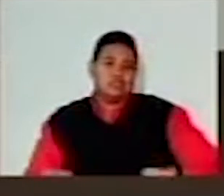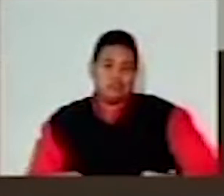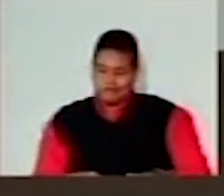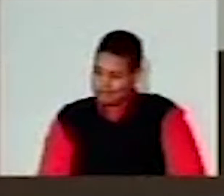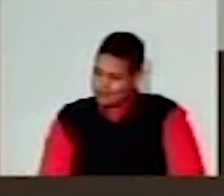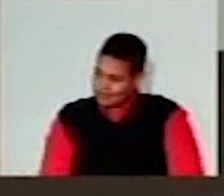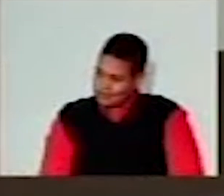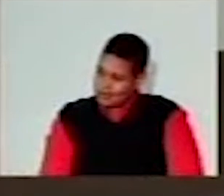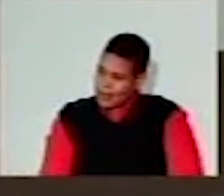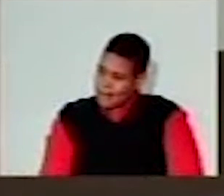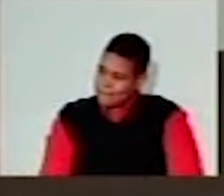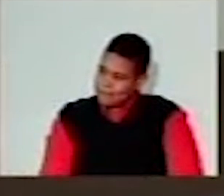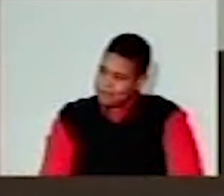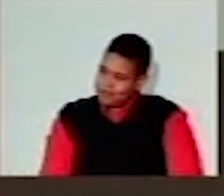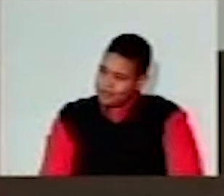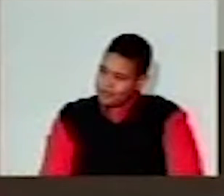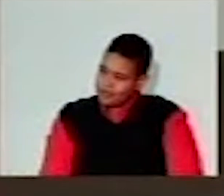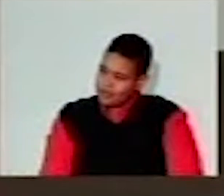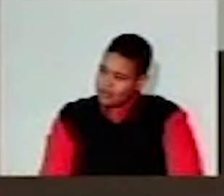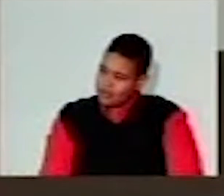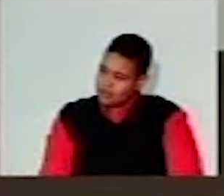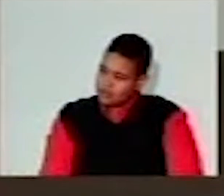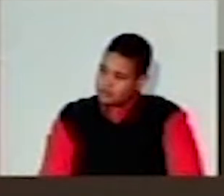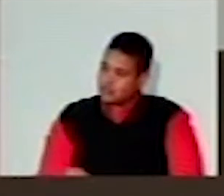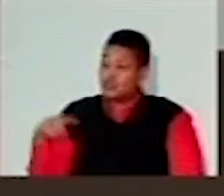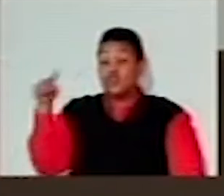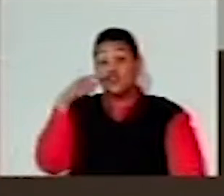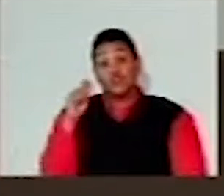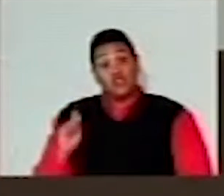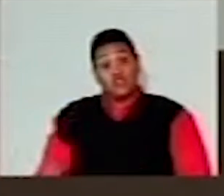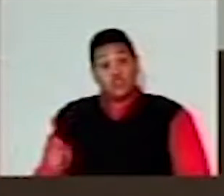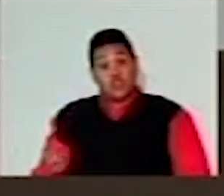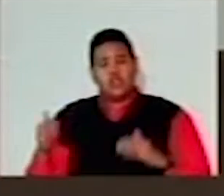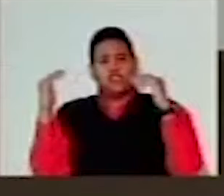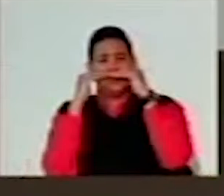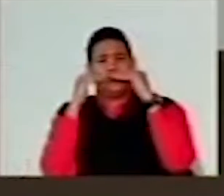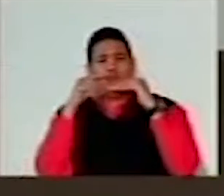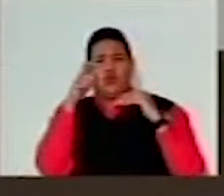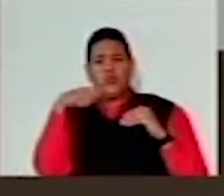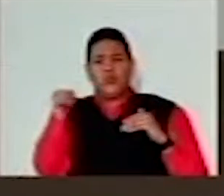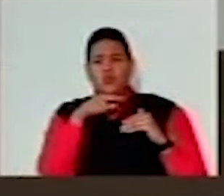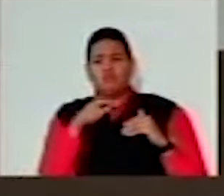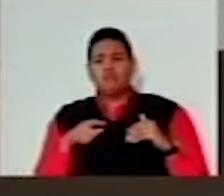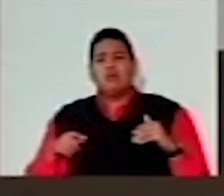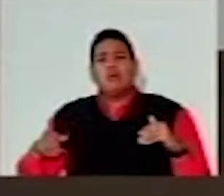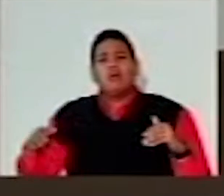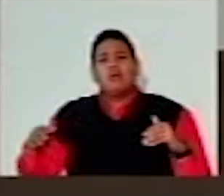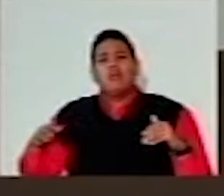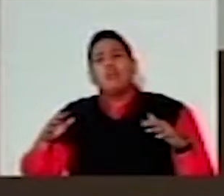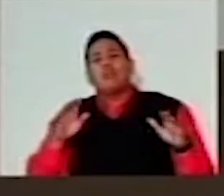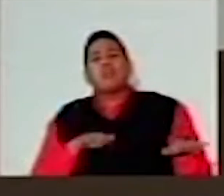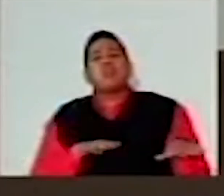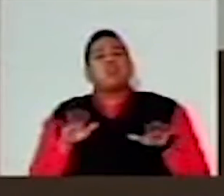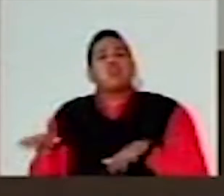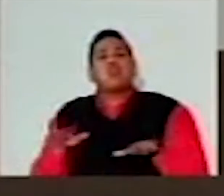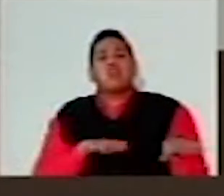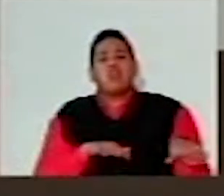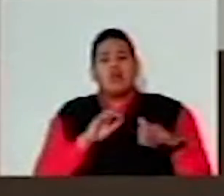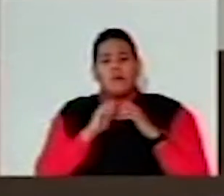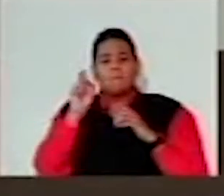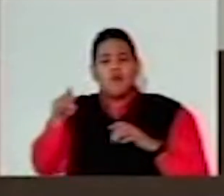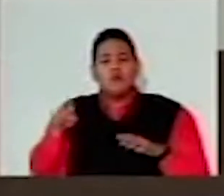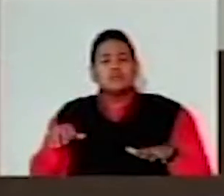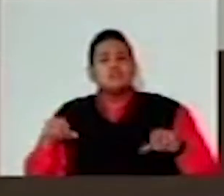the judiciary and those who are delinquent in the delivery of judgments must step up to the plate and ensure that